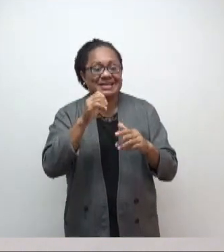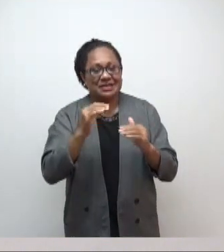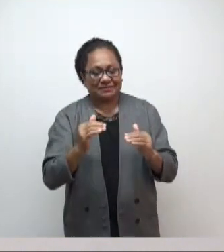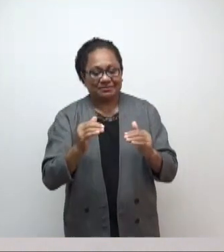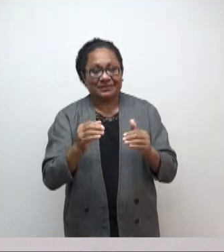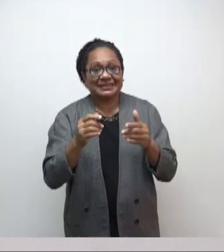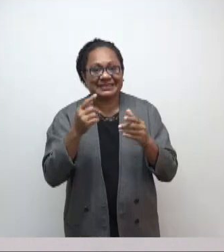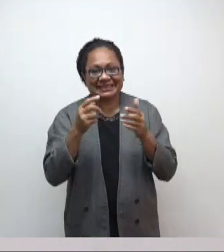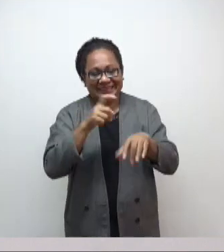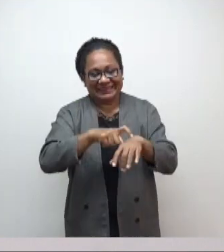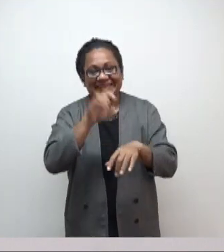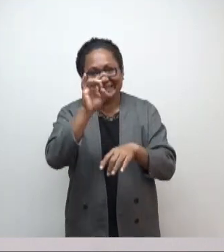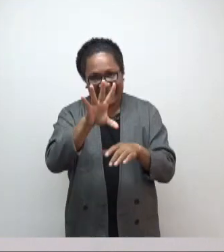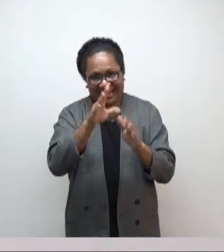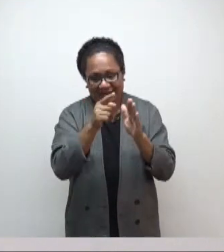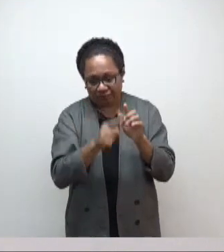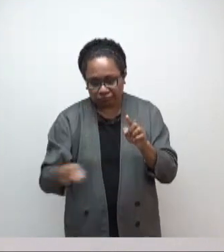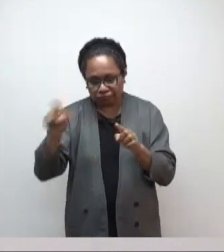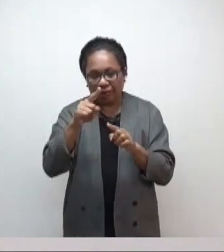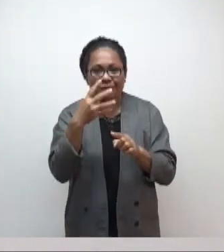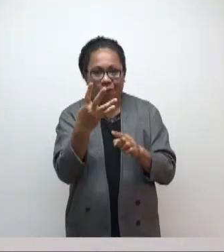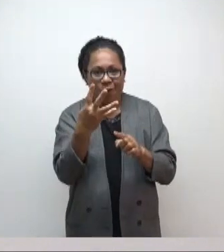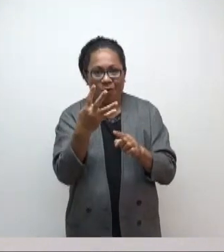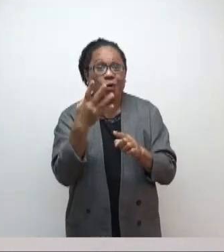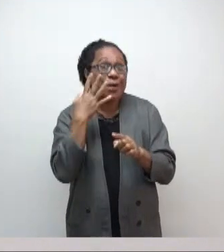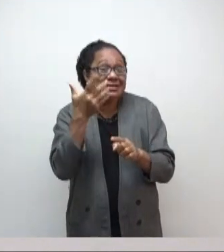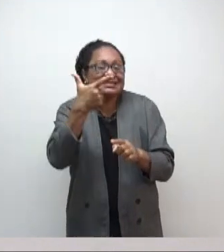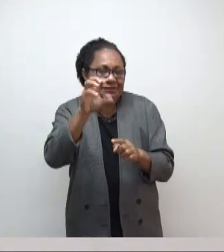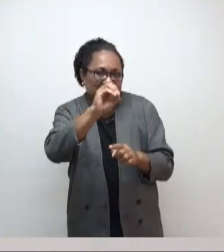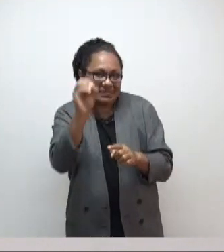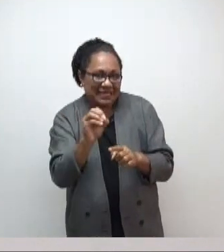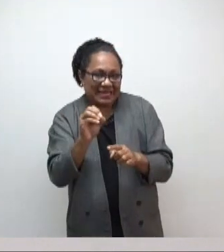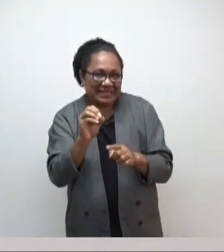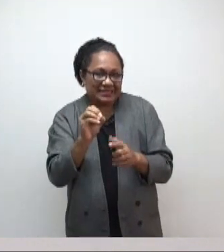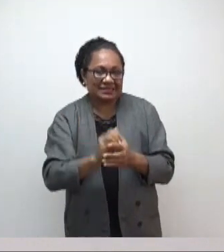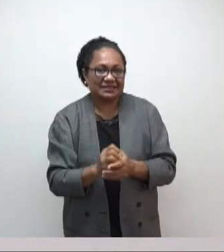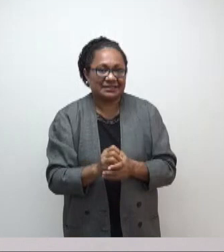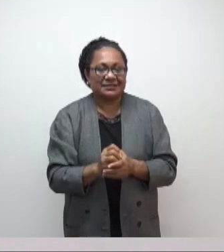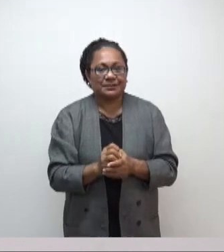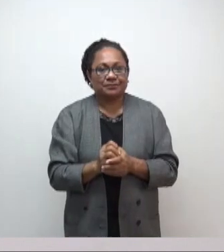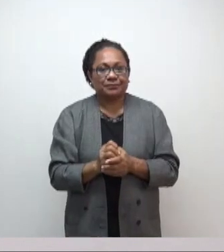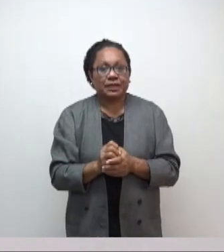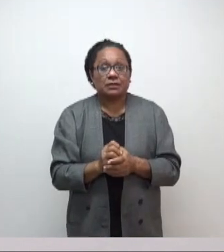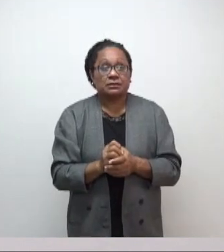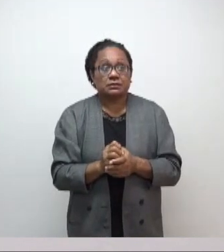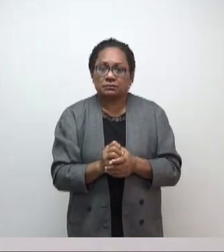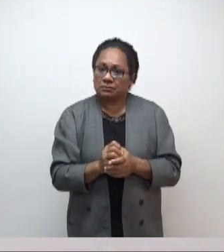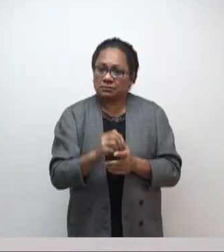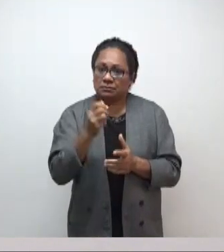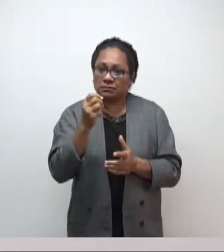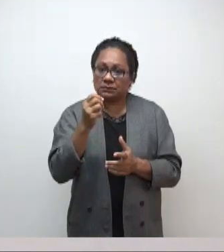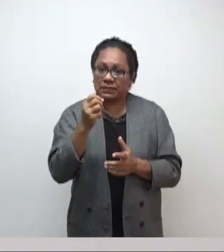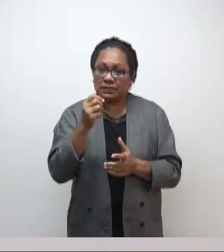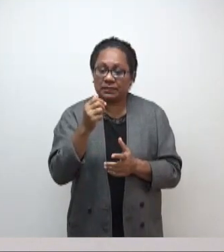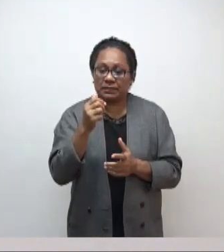the 80% threshold, the curfew will be from 11 p.m. to 4 a.m. And